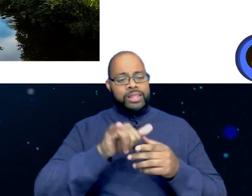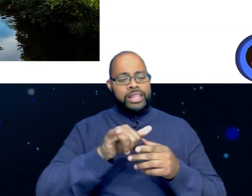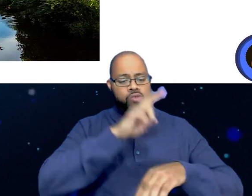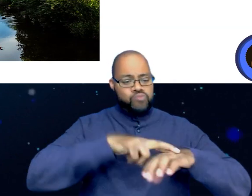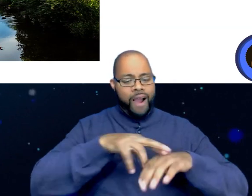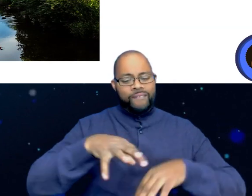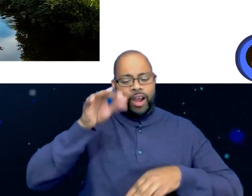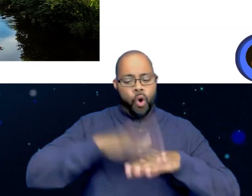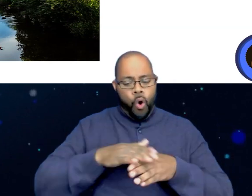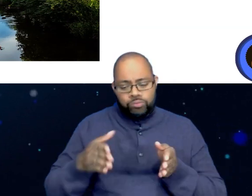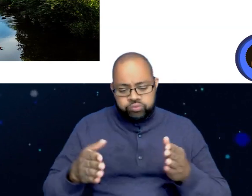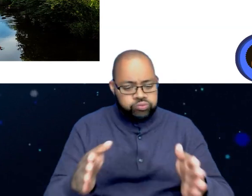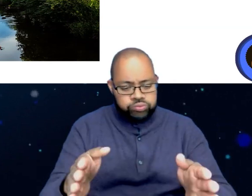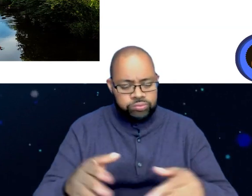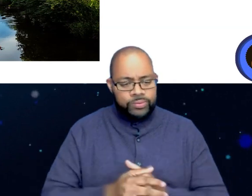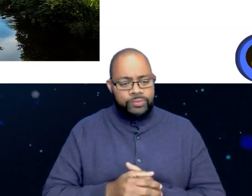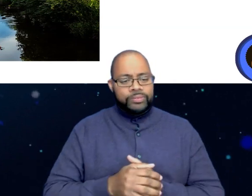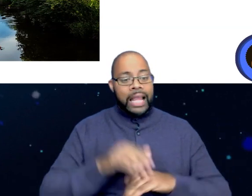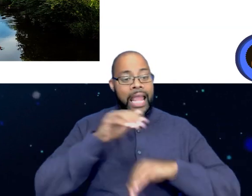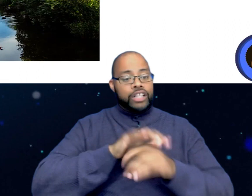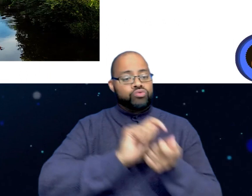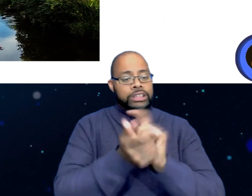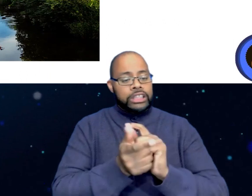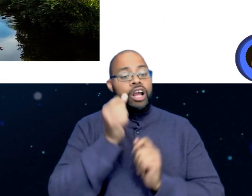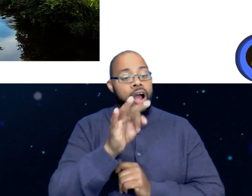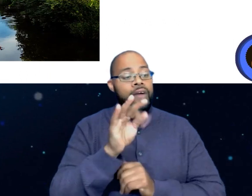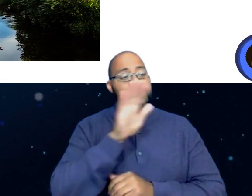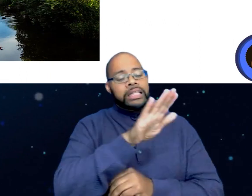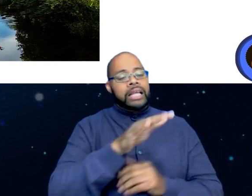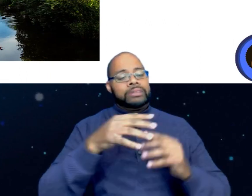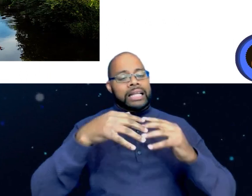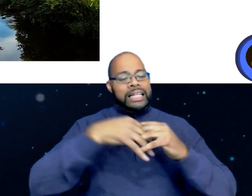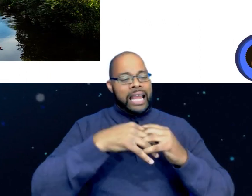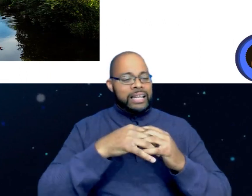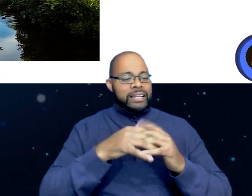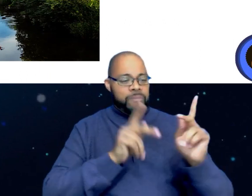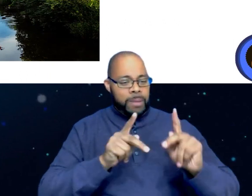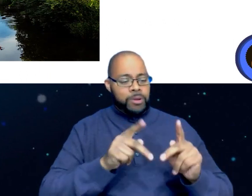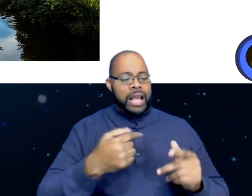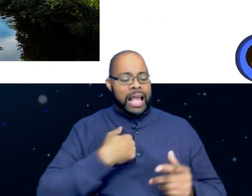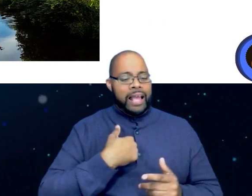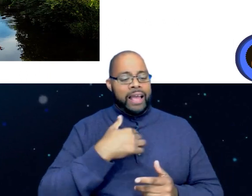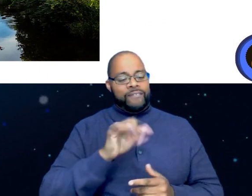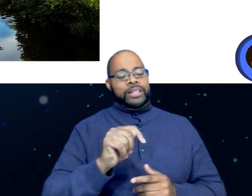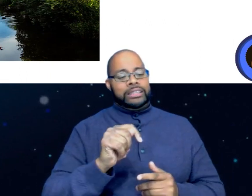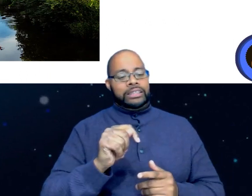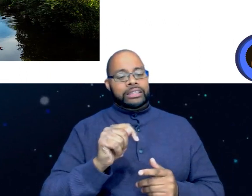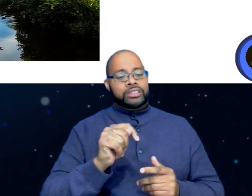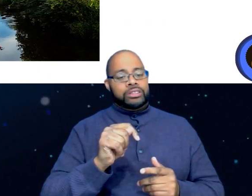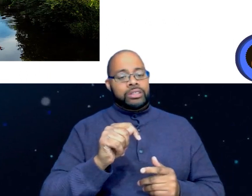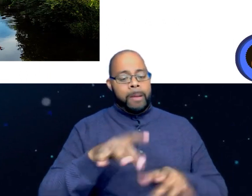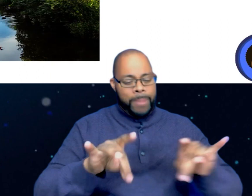rock found along its banks, an English translation of the flint-picking place in Muscogee